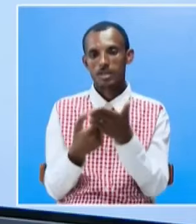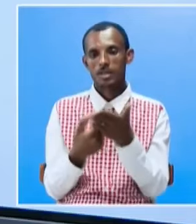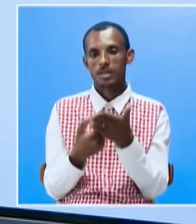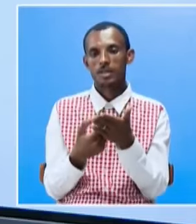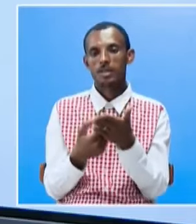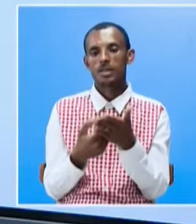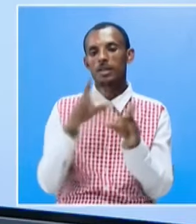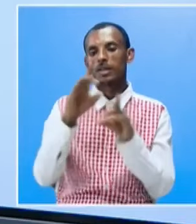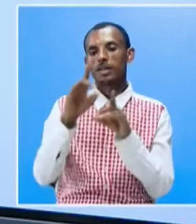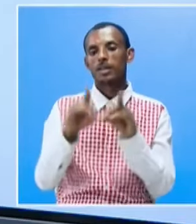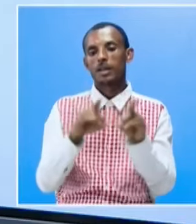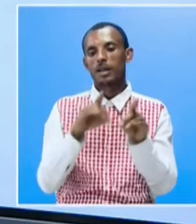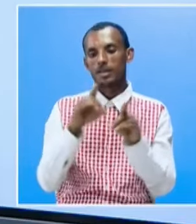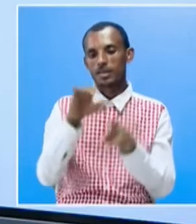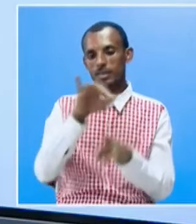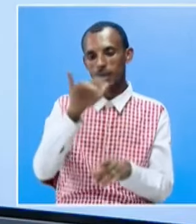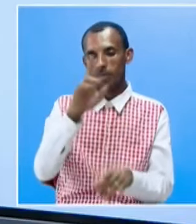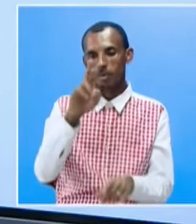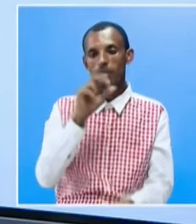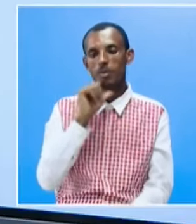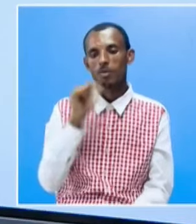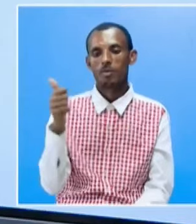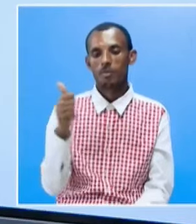it fit on this angle?